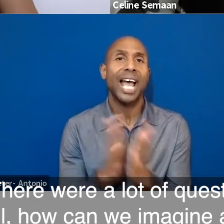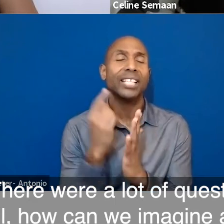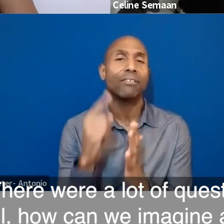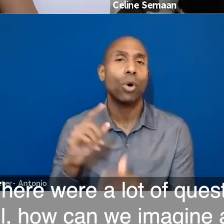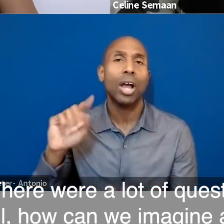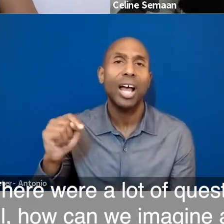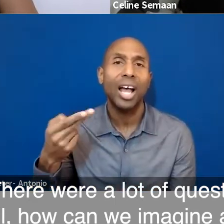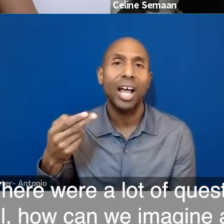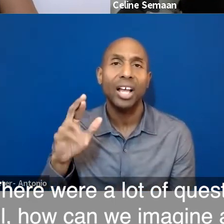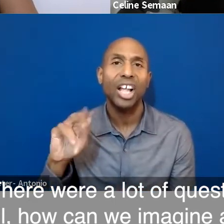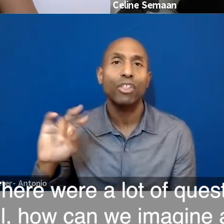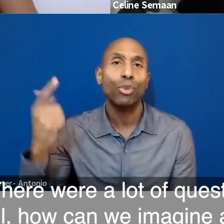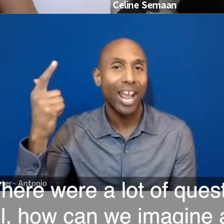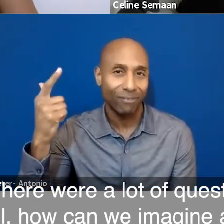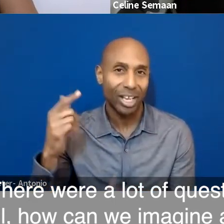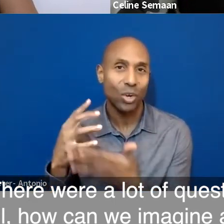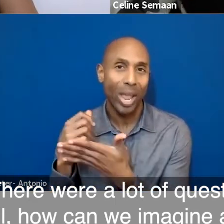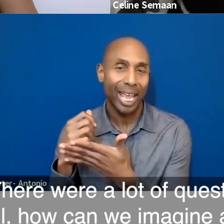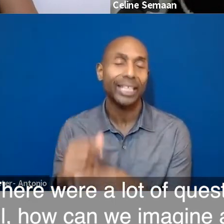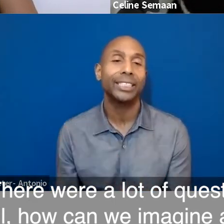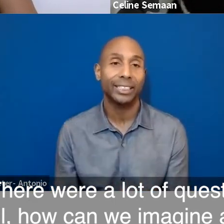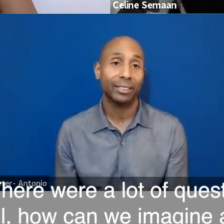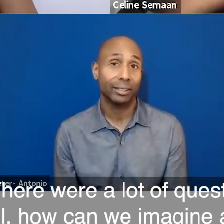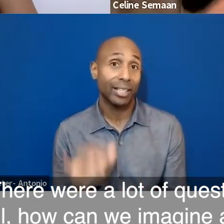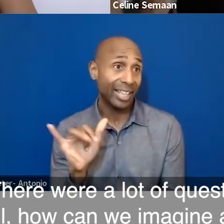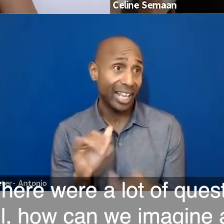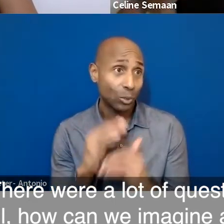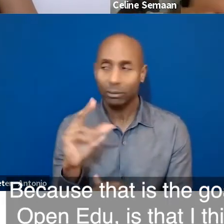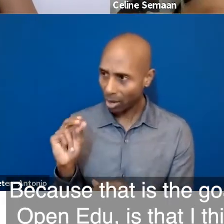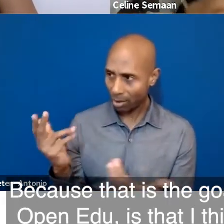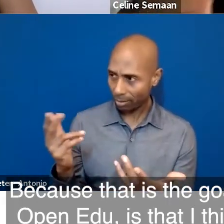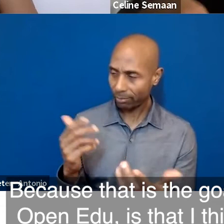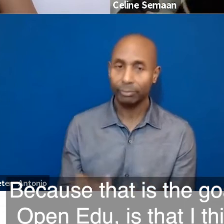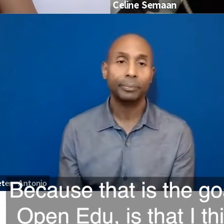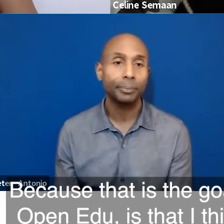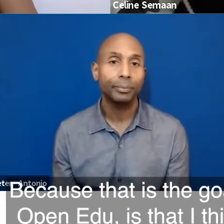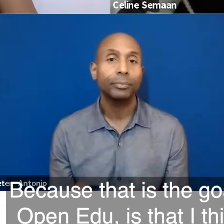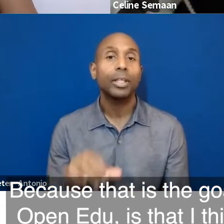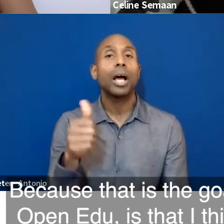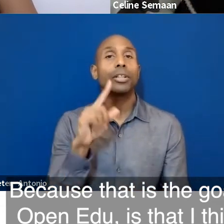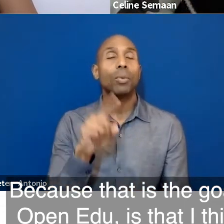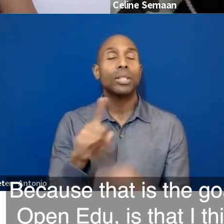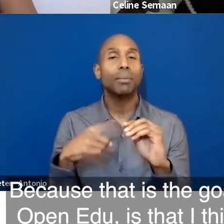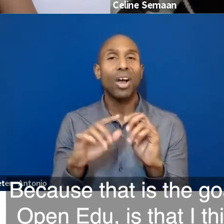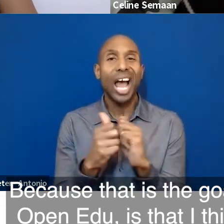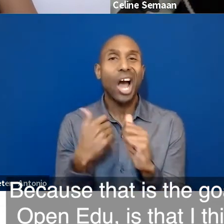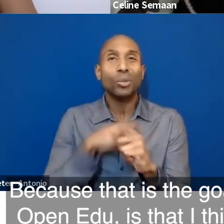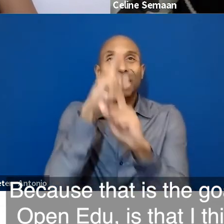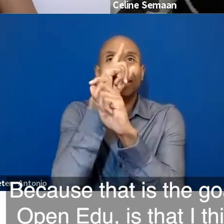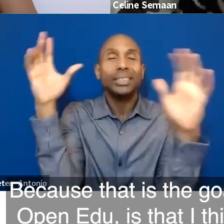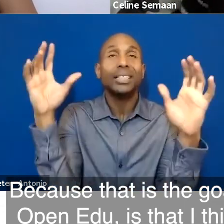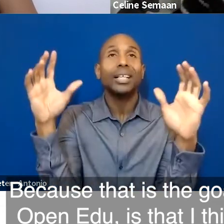lot of questions regarding, wow, how can we imagine better systems? Because that is the goal here of the OpenEDU, is